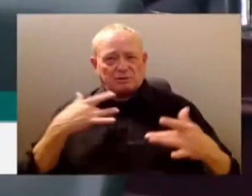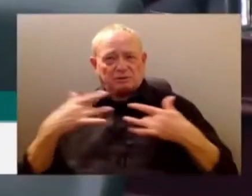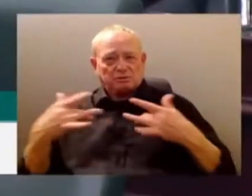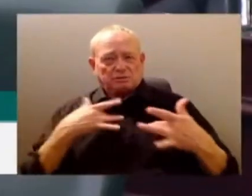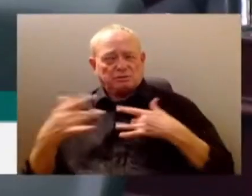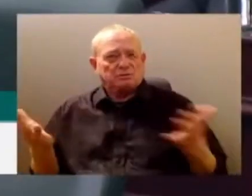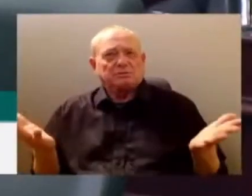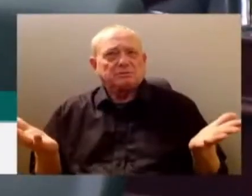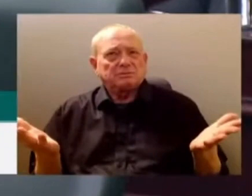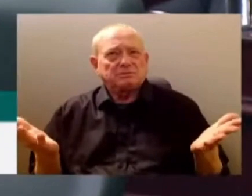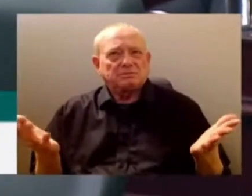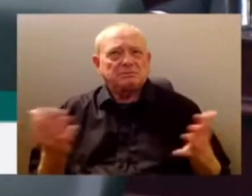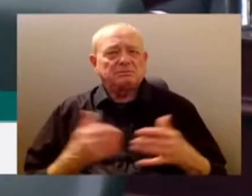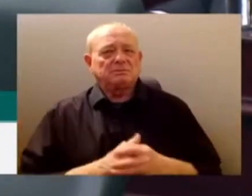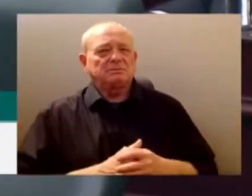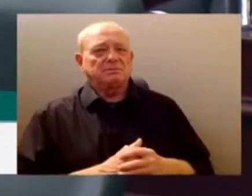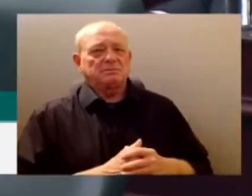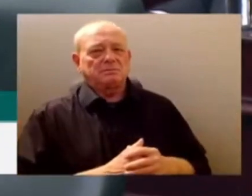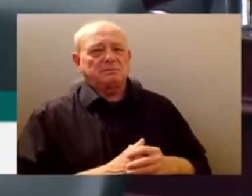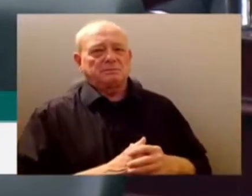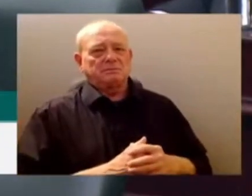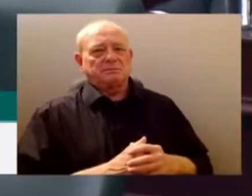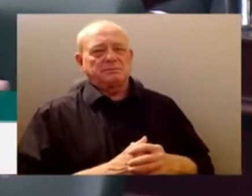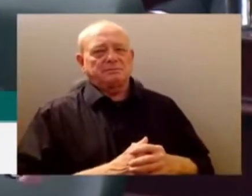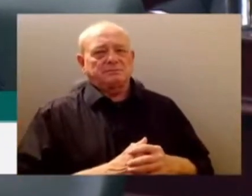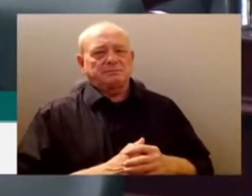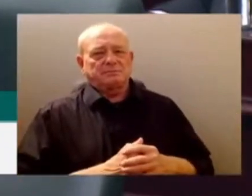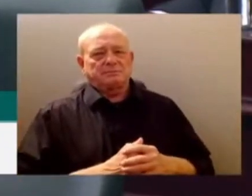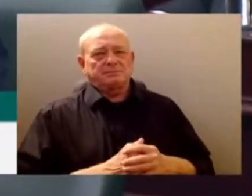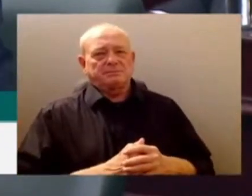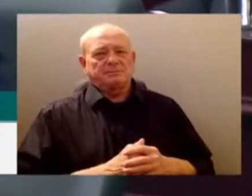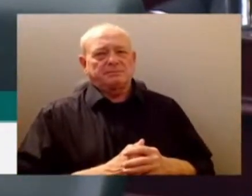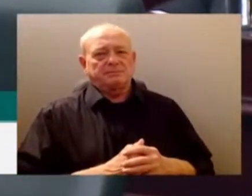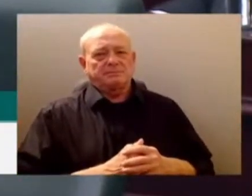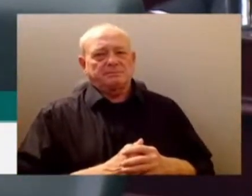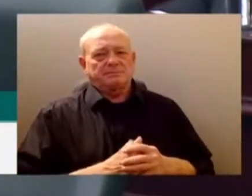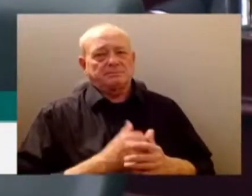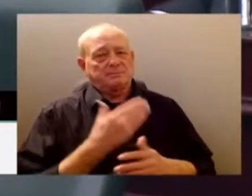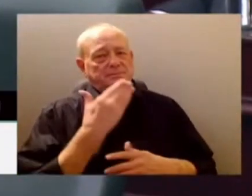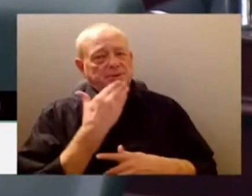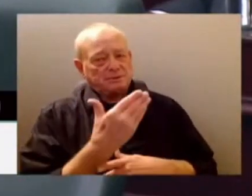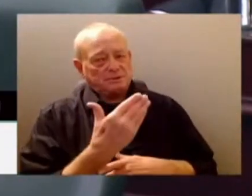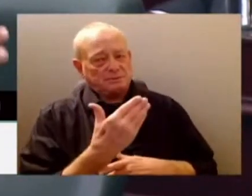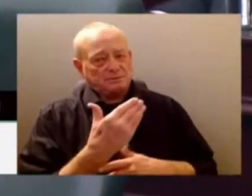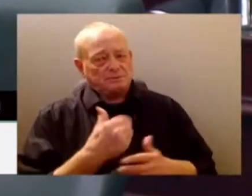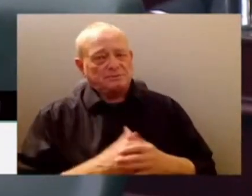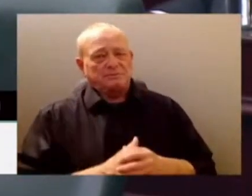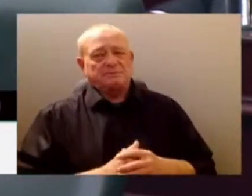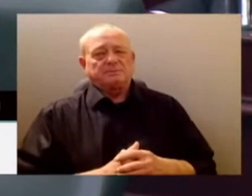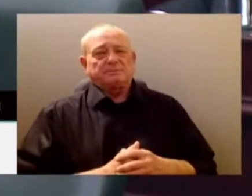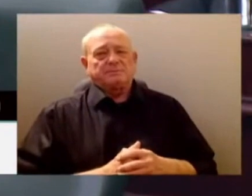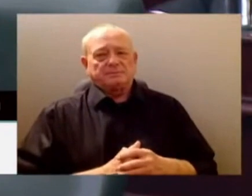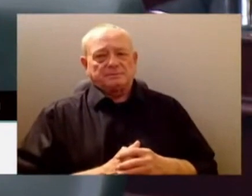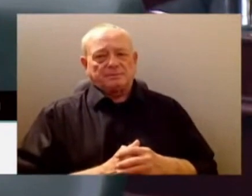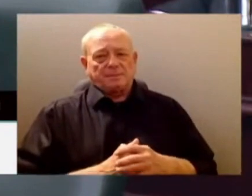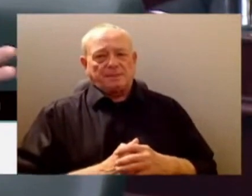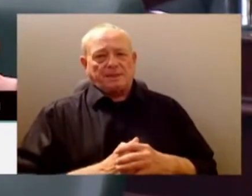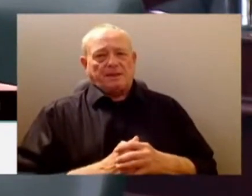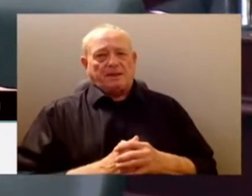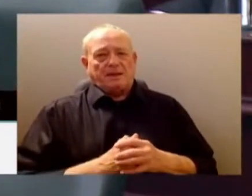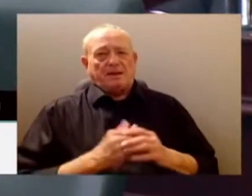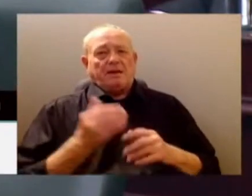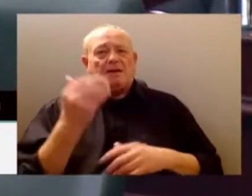Parks. Thank you very much, Mr. Speaker, and thanks again for the question. Obviously, the forest companies do engage with the public. They